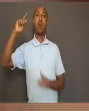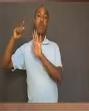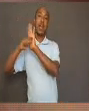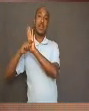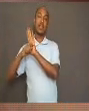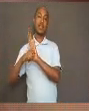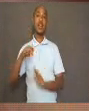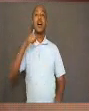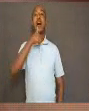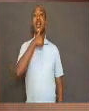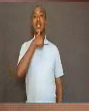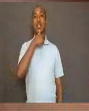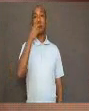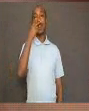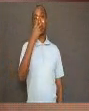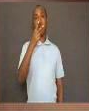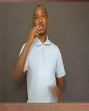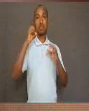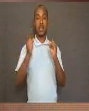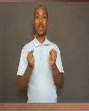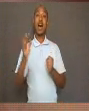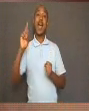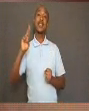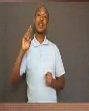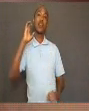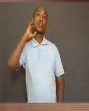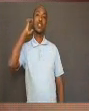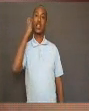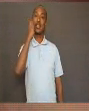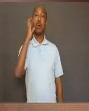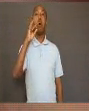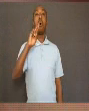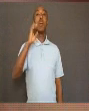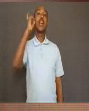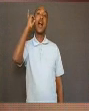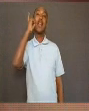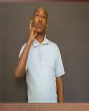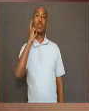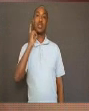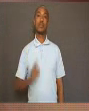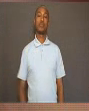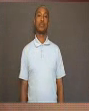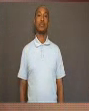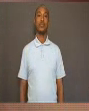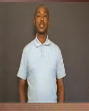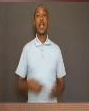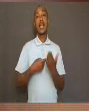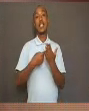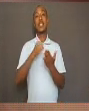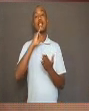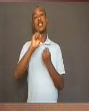Acids are referred to as being either concentrated or dilute. This